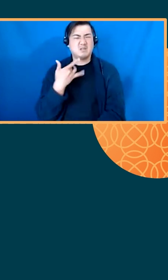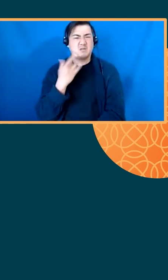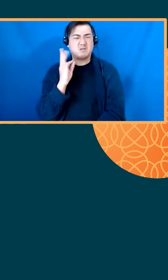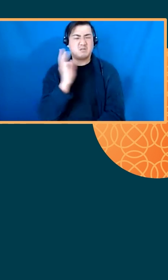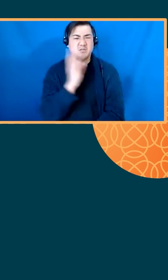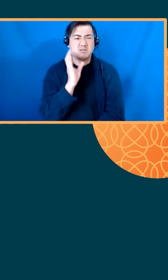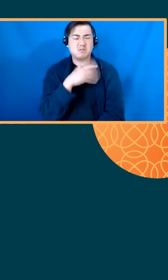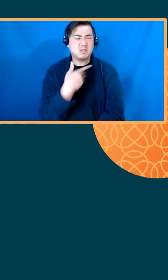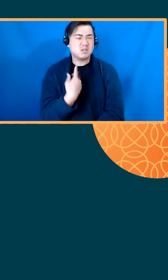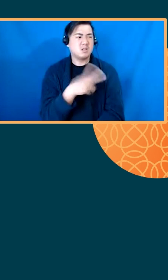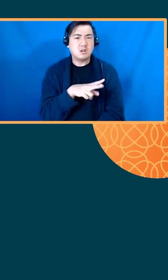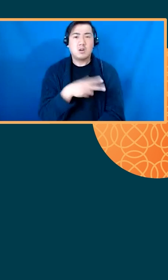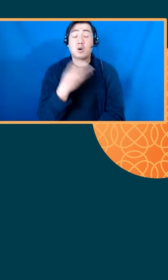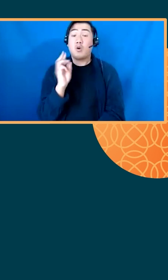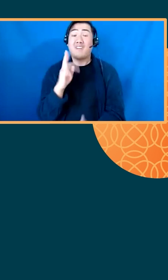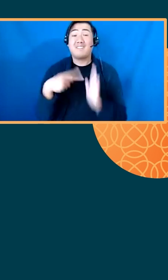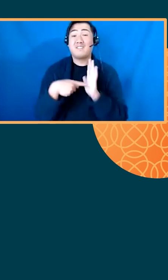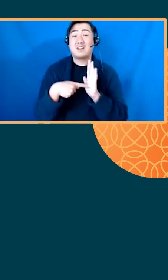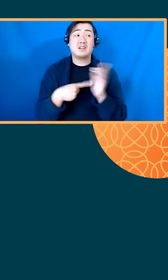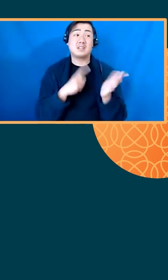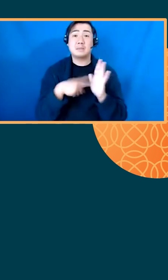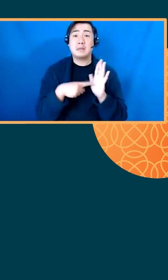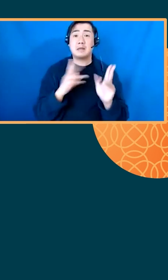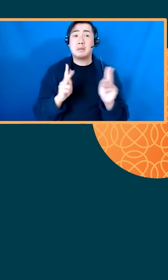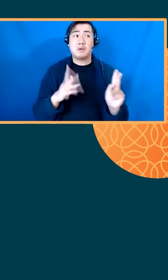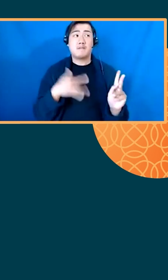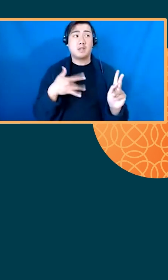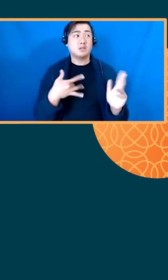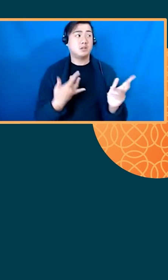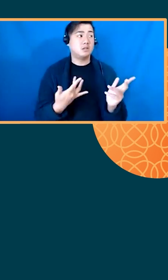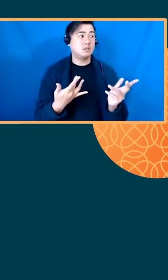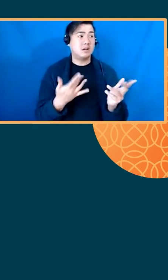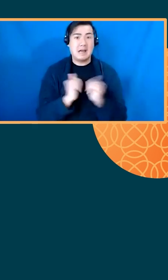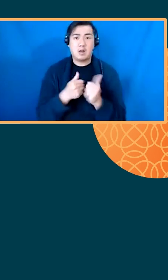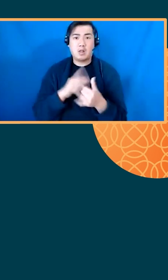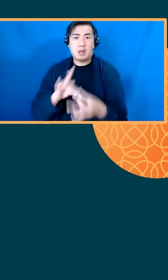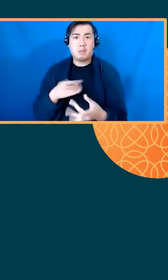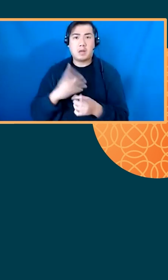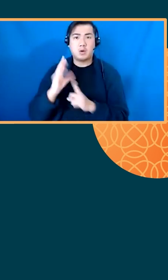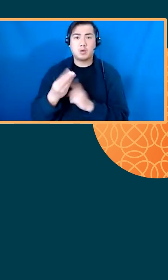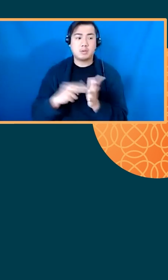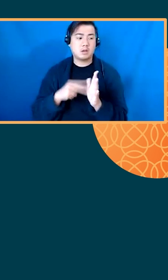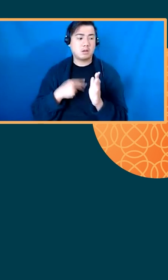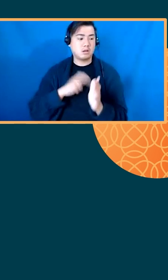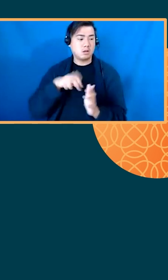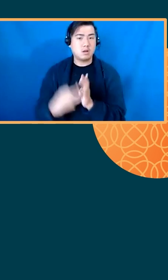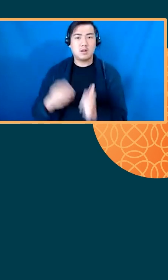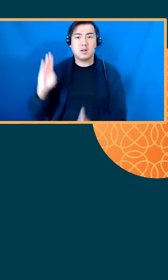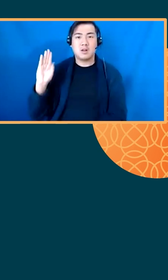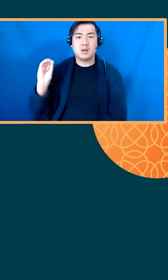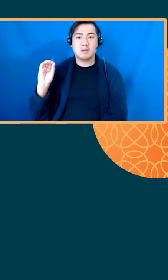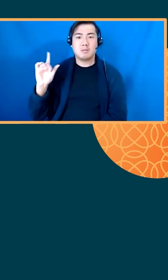like Bollywood or being in like a dance troupe, but like not in a mainstream kind of a way. Like it's the thing that you do that's like a